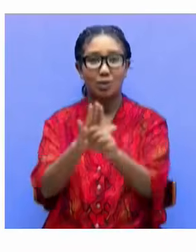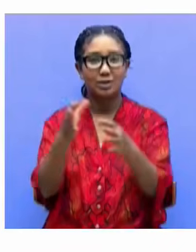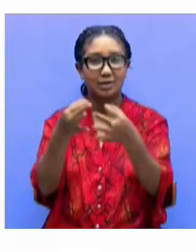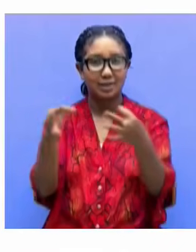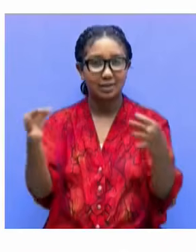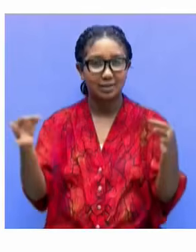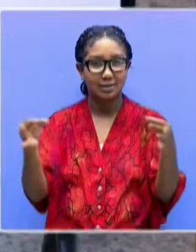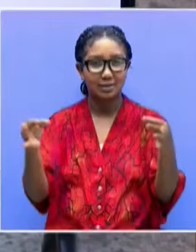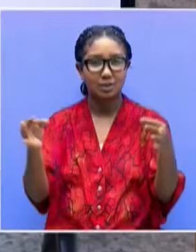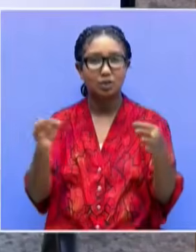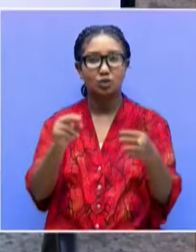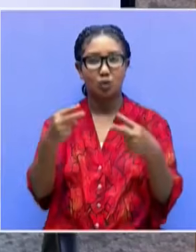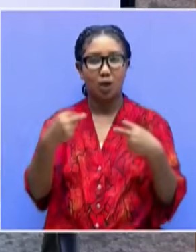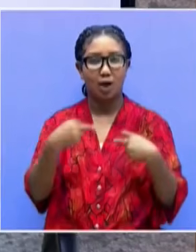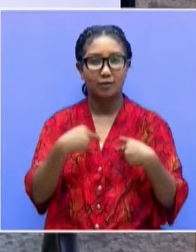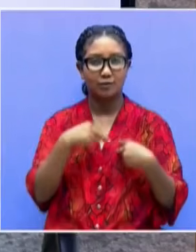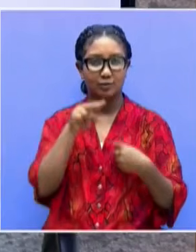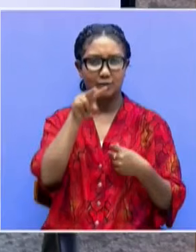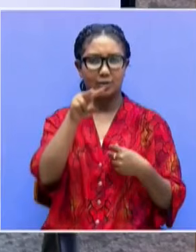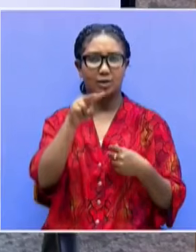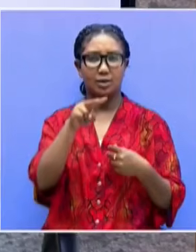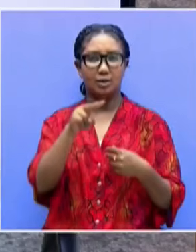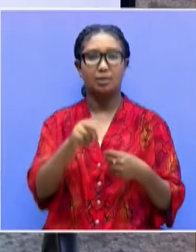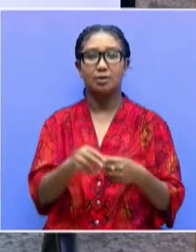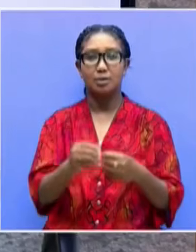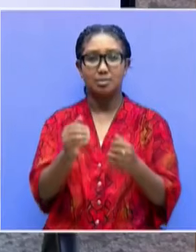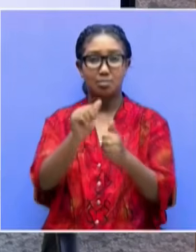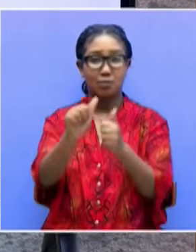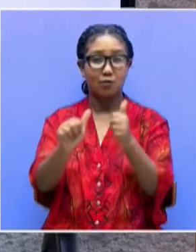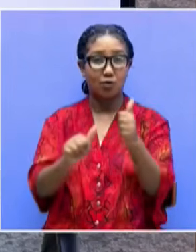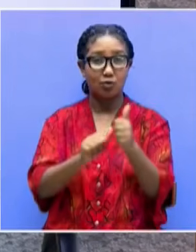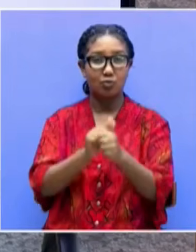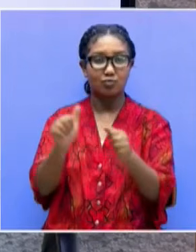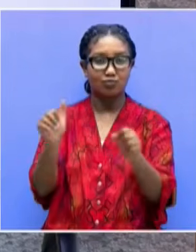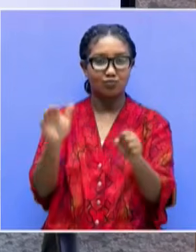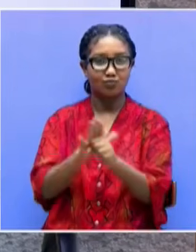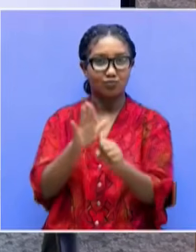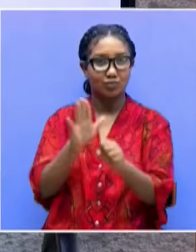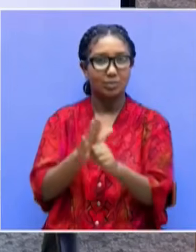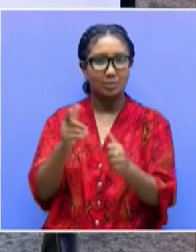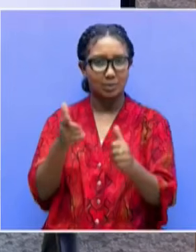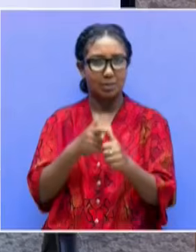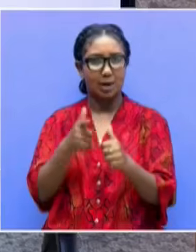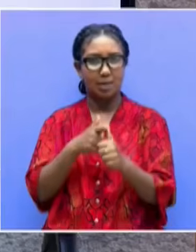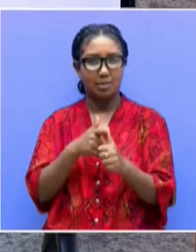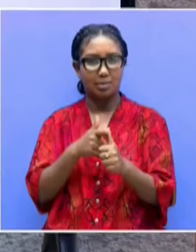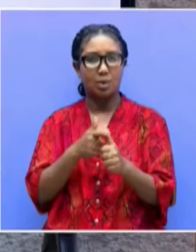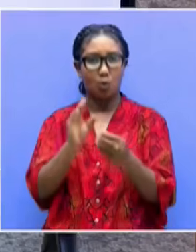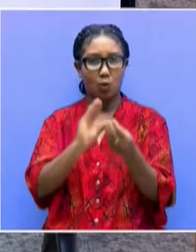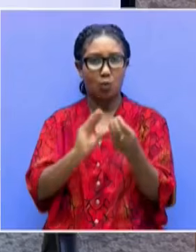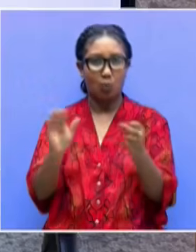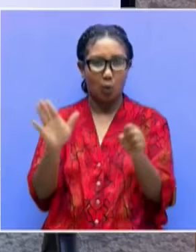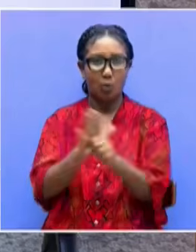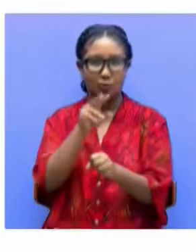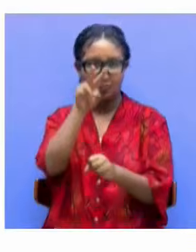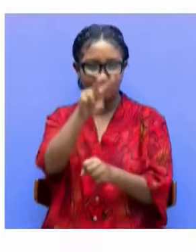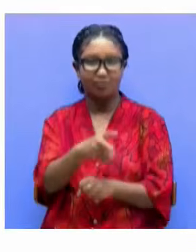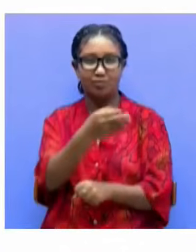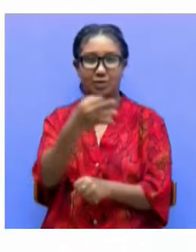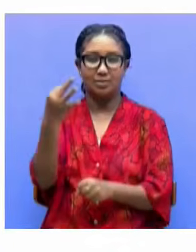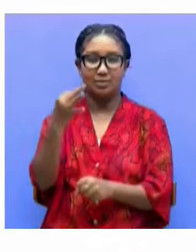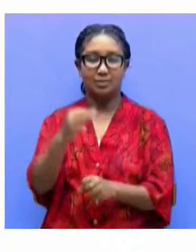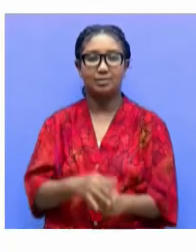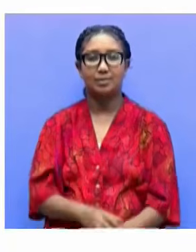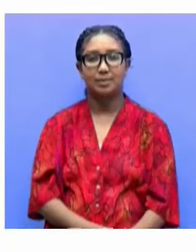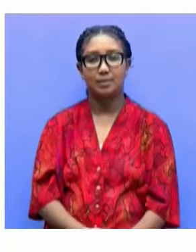given sentences, you have to see. Listen, before you do the incomplete, you have to check out the complete ones, okay?